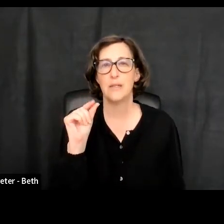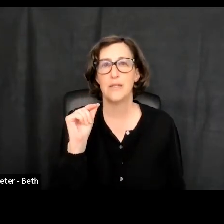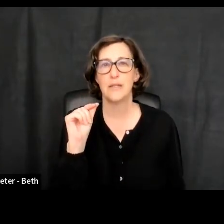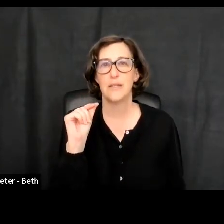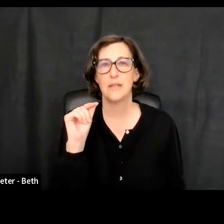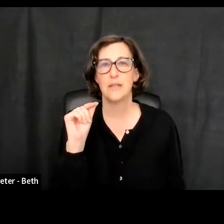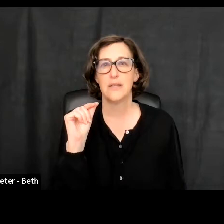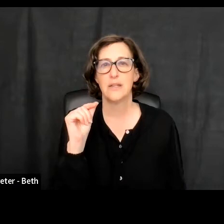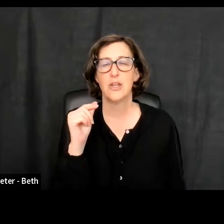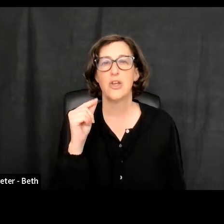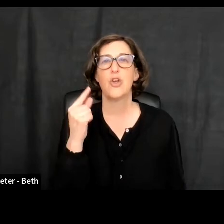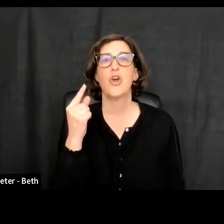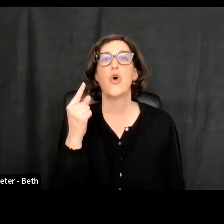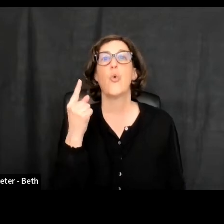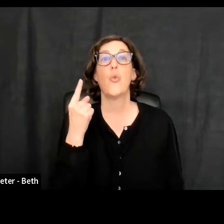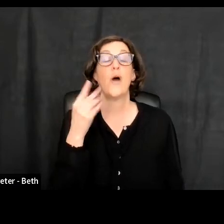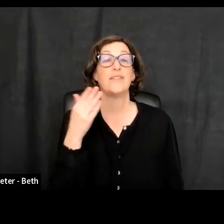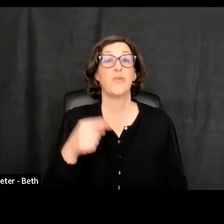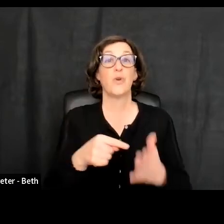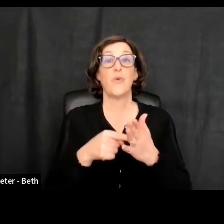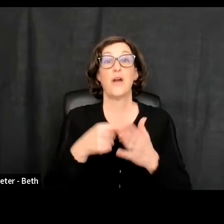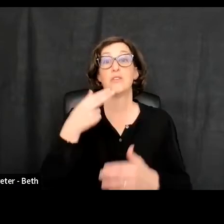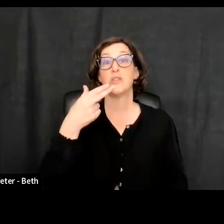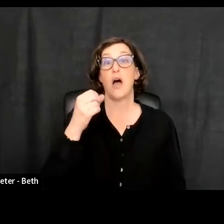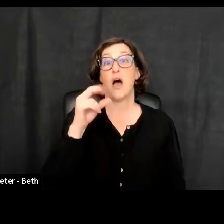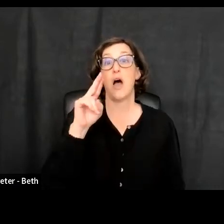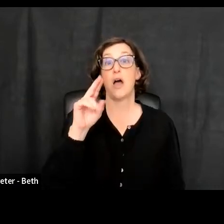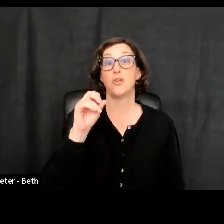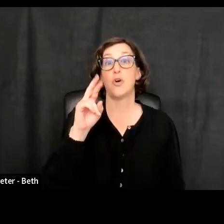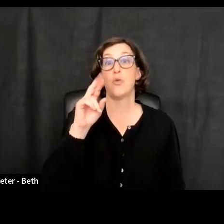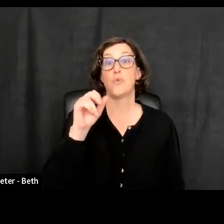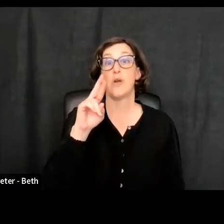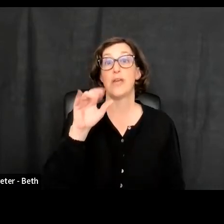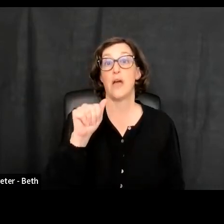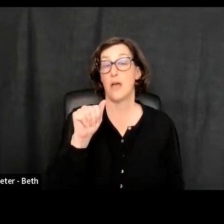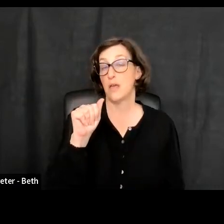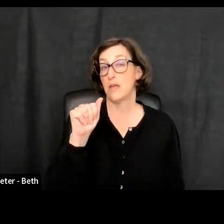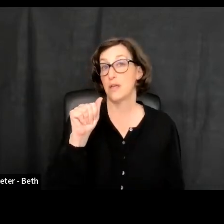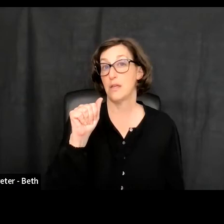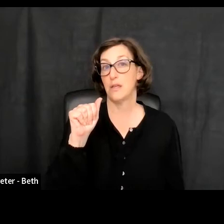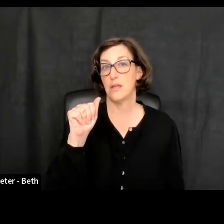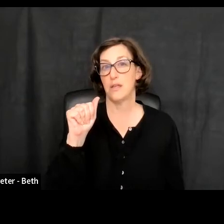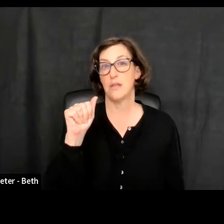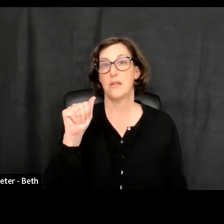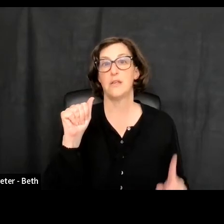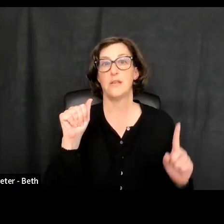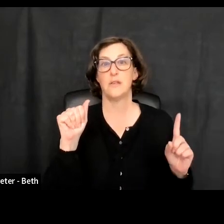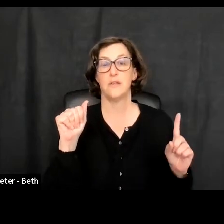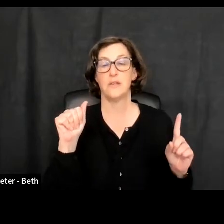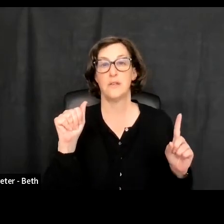when paying honoraria, our institution, so the University of Manitoba, can you hear me better now? Yes, so we just